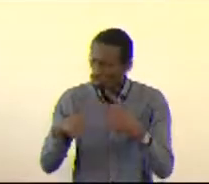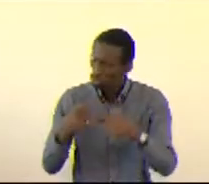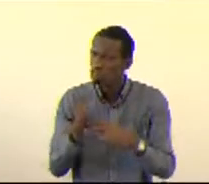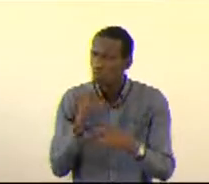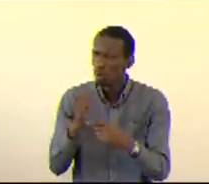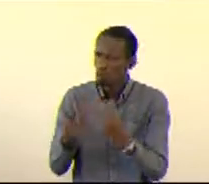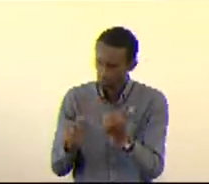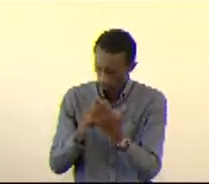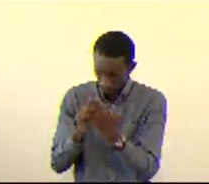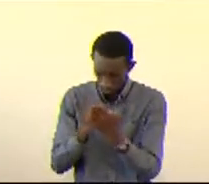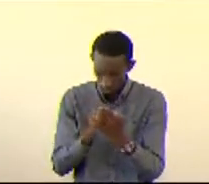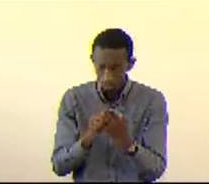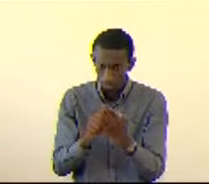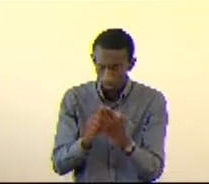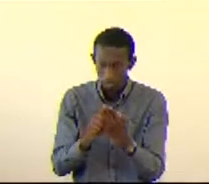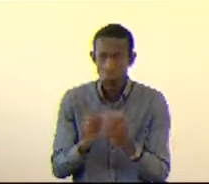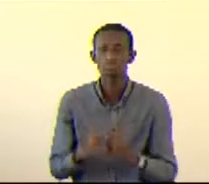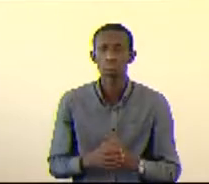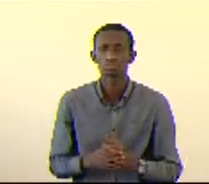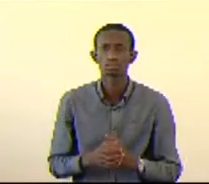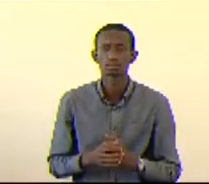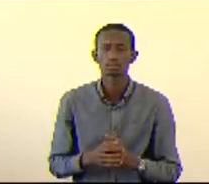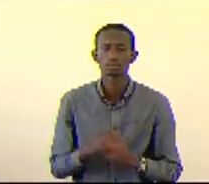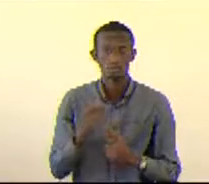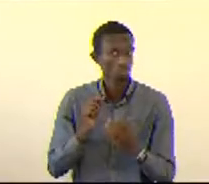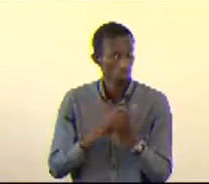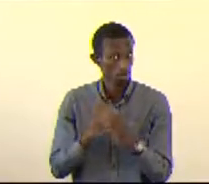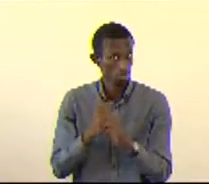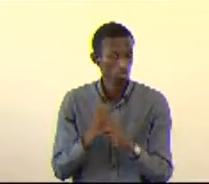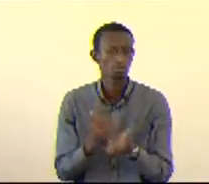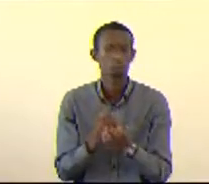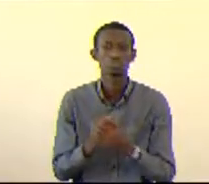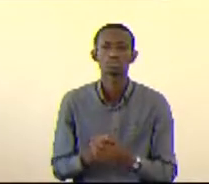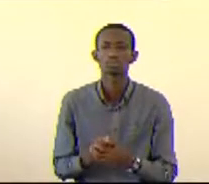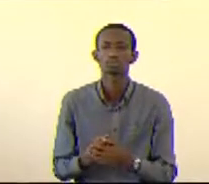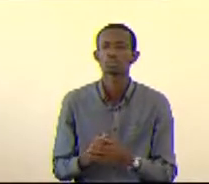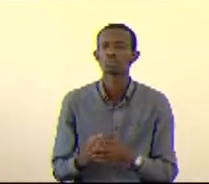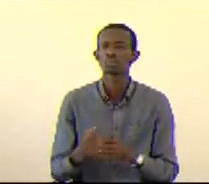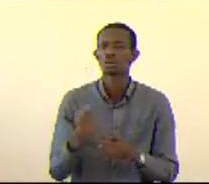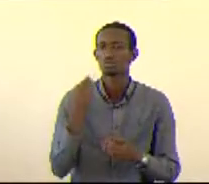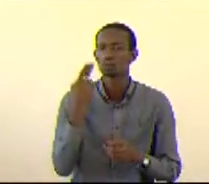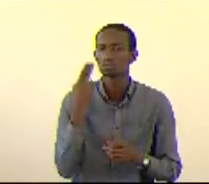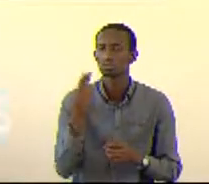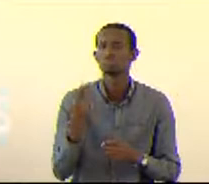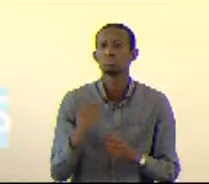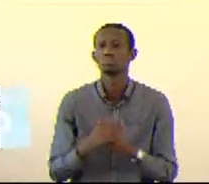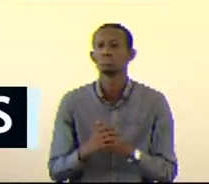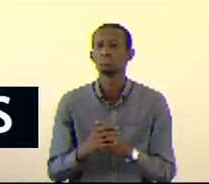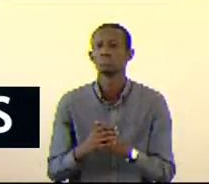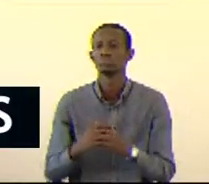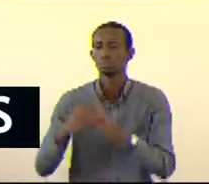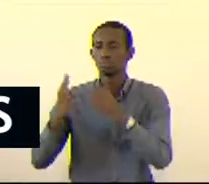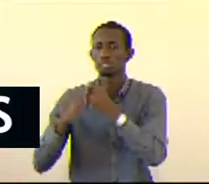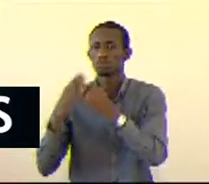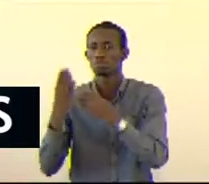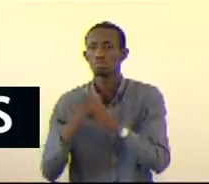calculator. I'm going to try to multiply for you as well. So it is 294,000, then times 2. So what do we get?